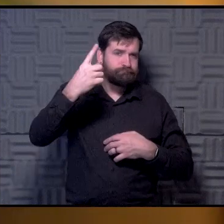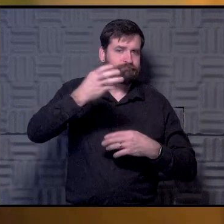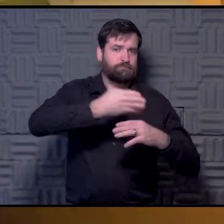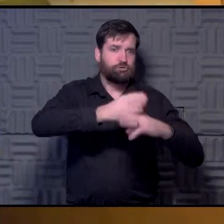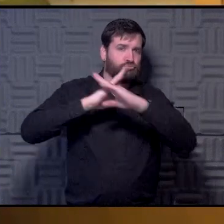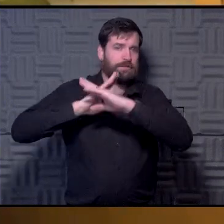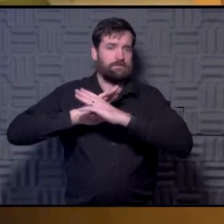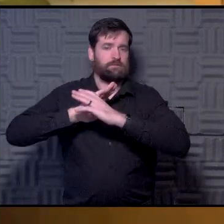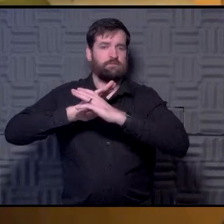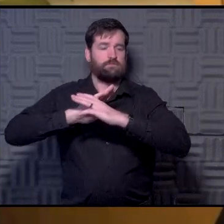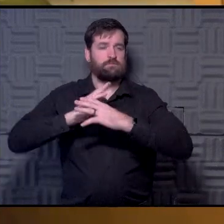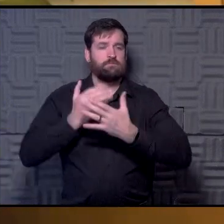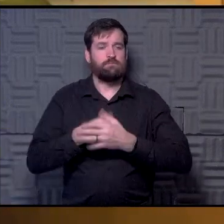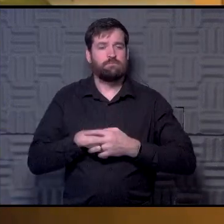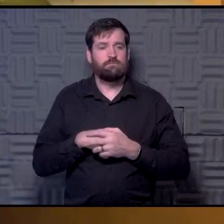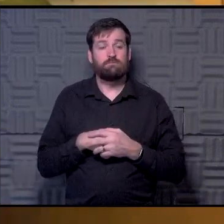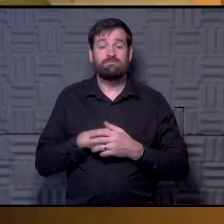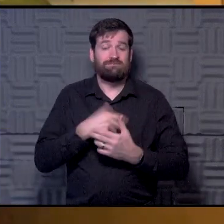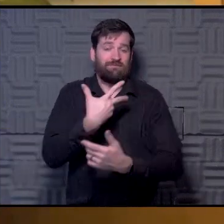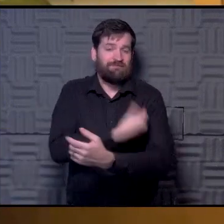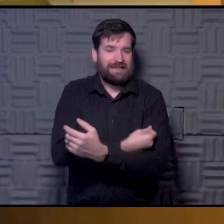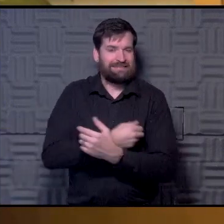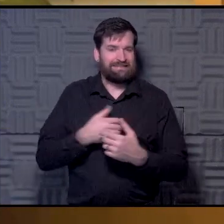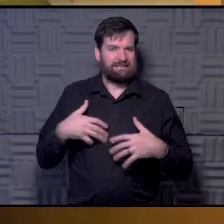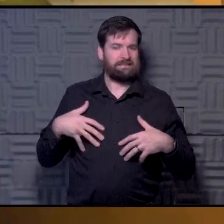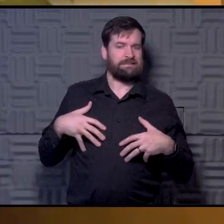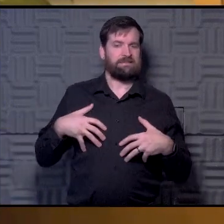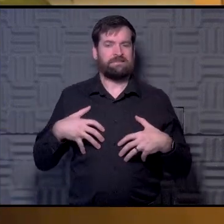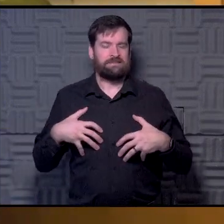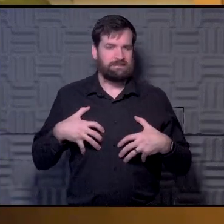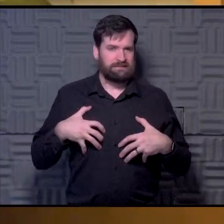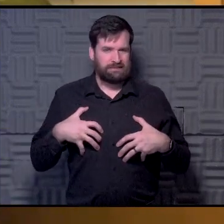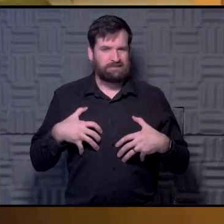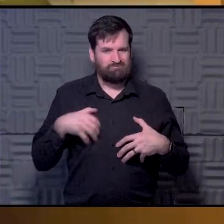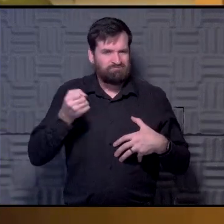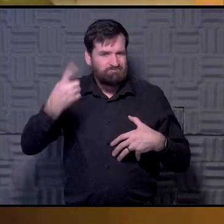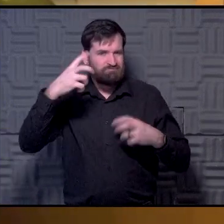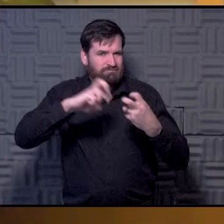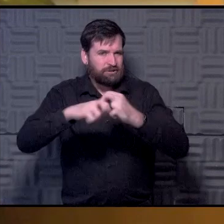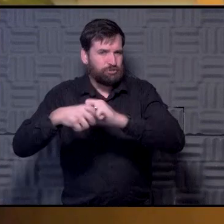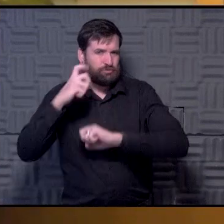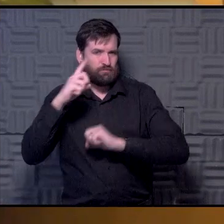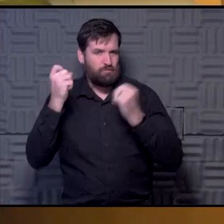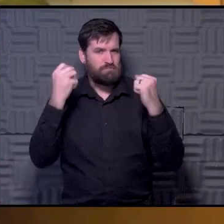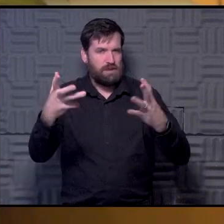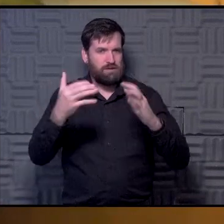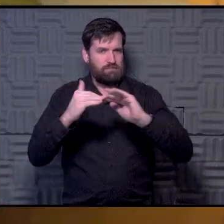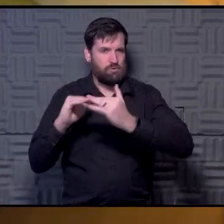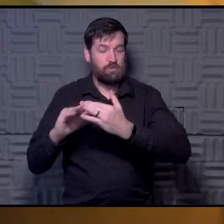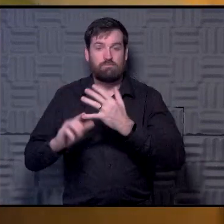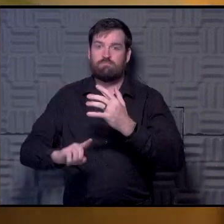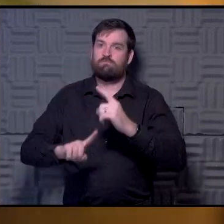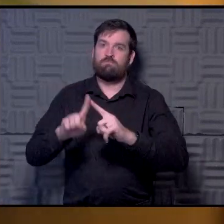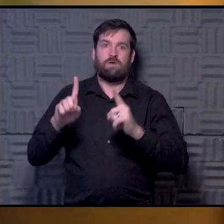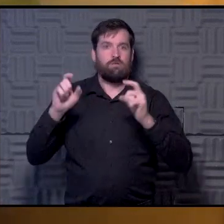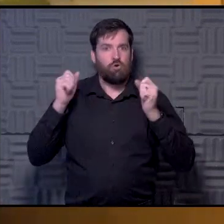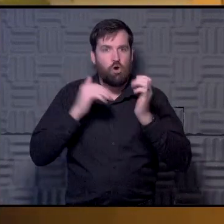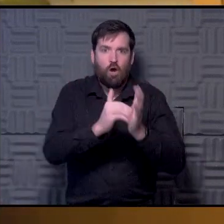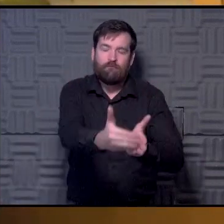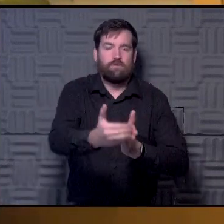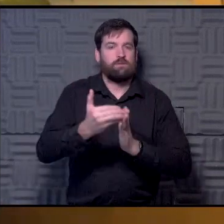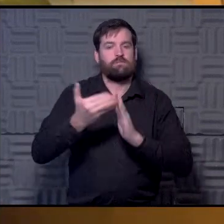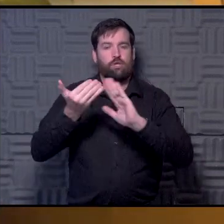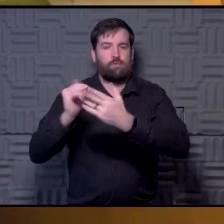vaccination first. We know that vaccine hesitancy is an issue for many communities, but it's more prevalent in communities of